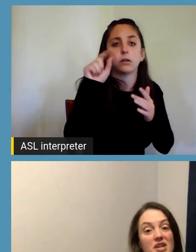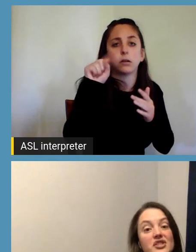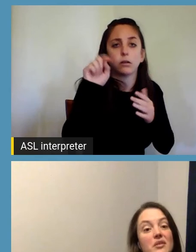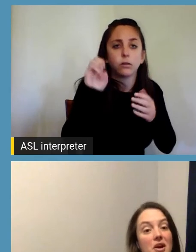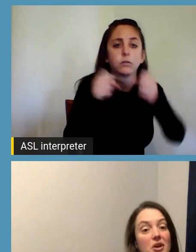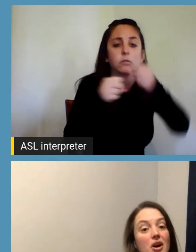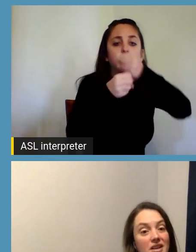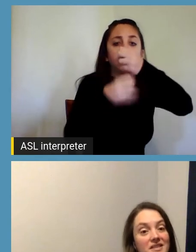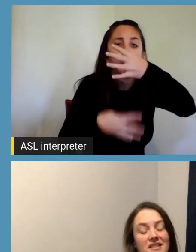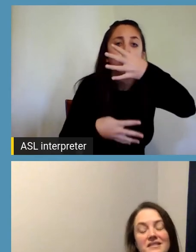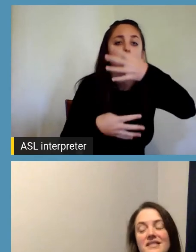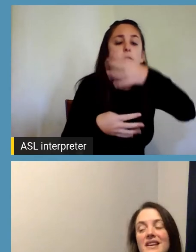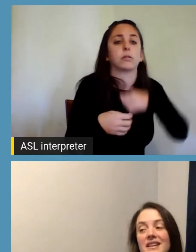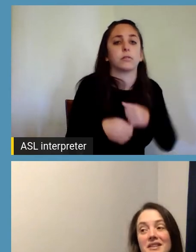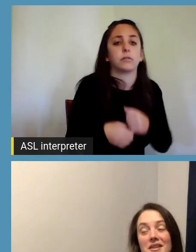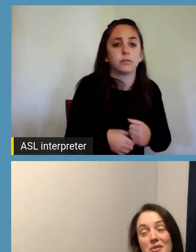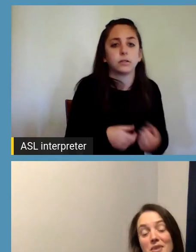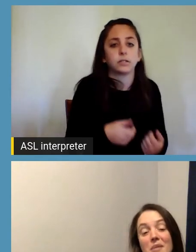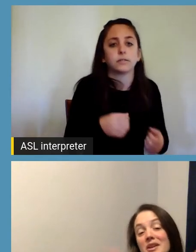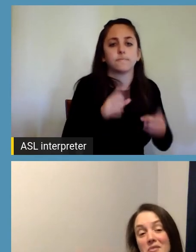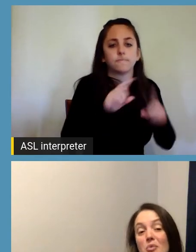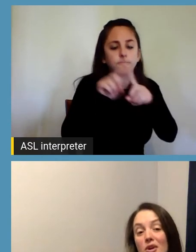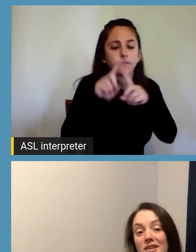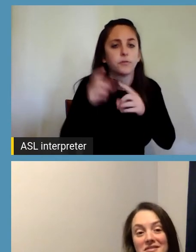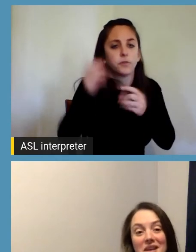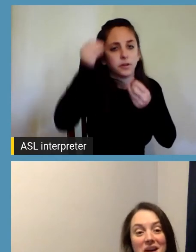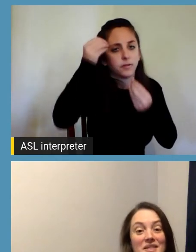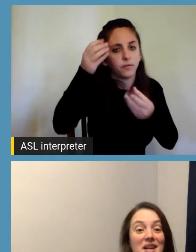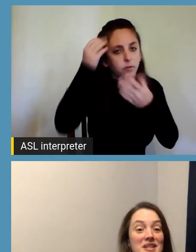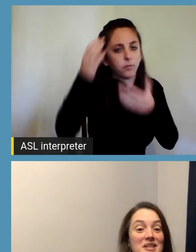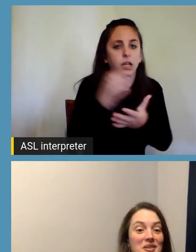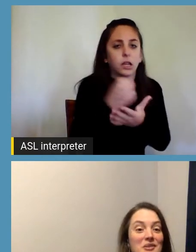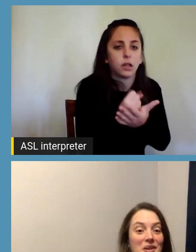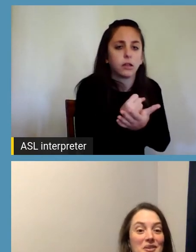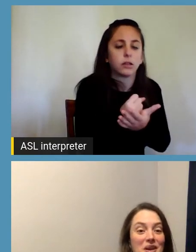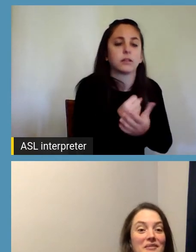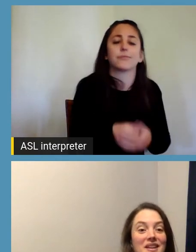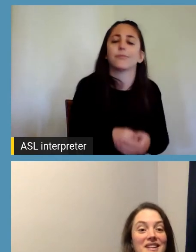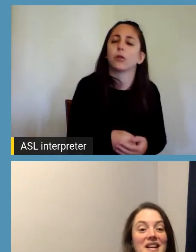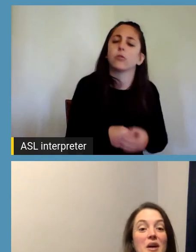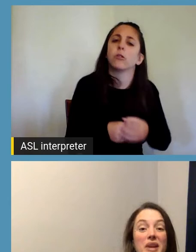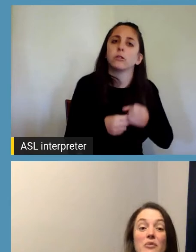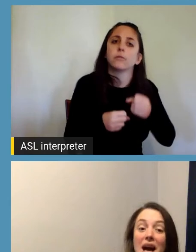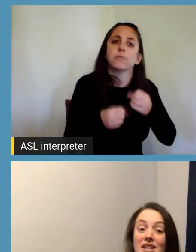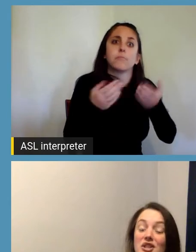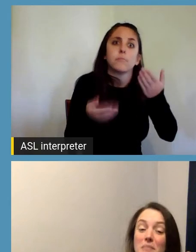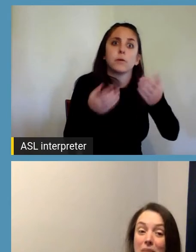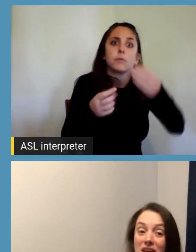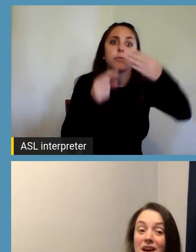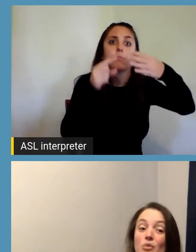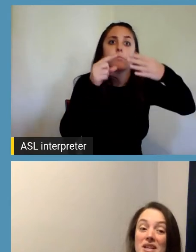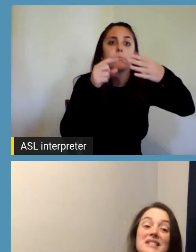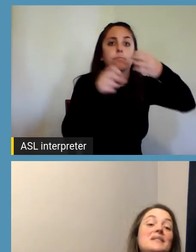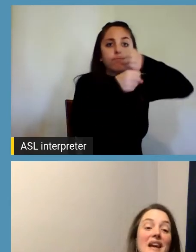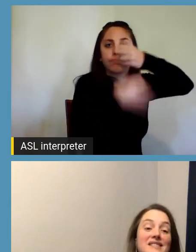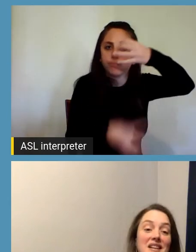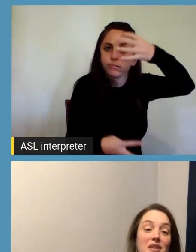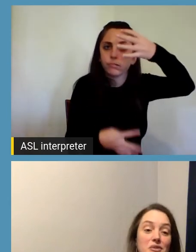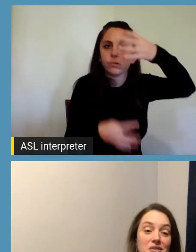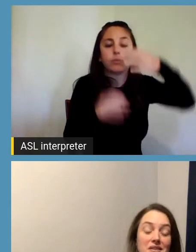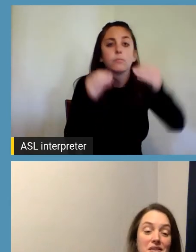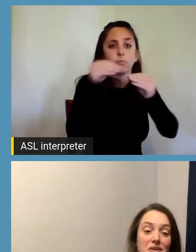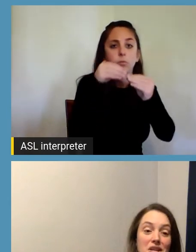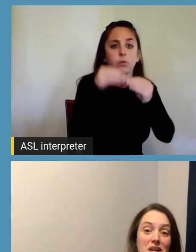receiving information about our audiences? There are probably even more than that I didn't include on the graphic. But I would actually map that out. We did that